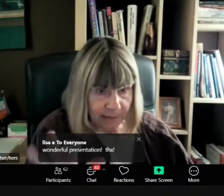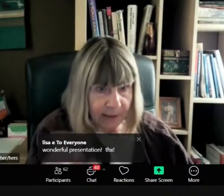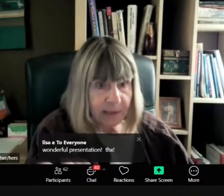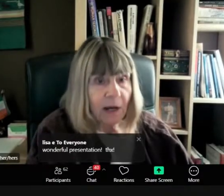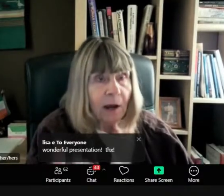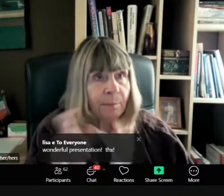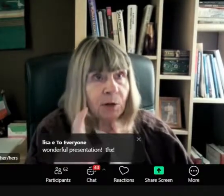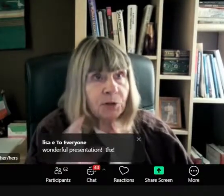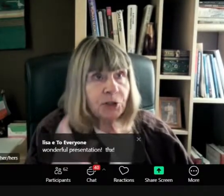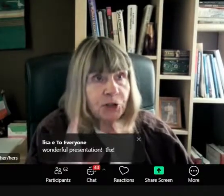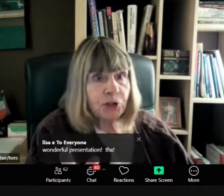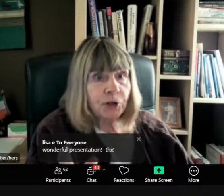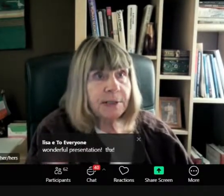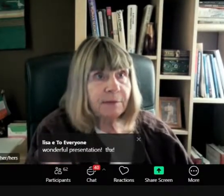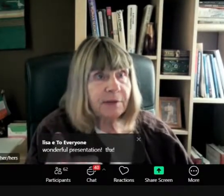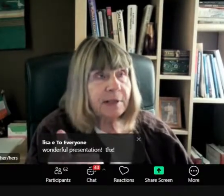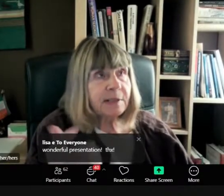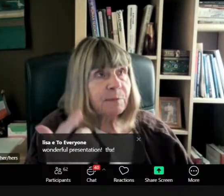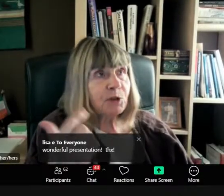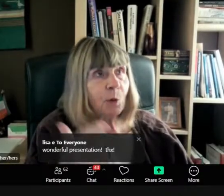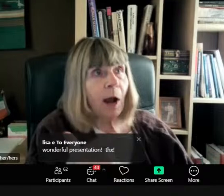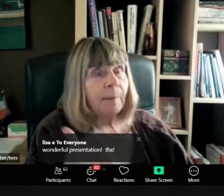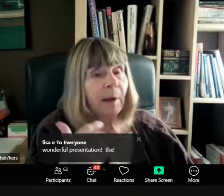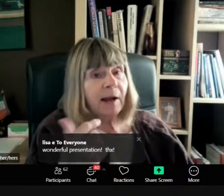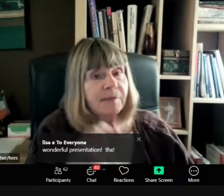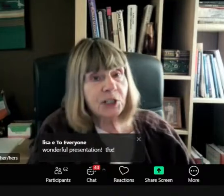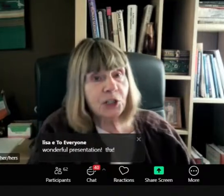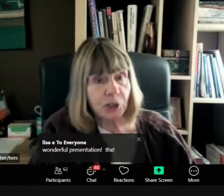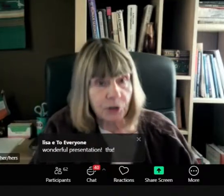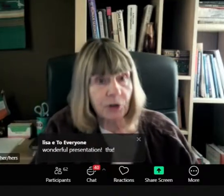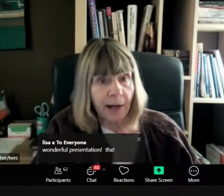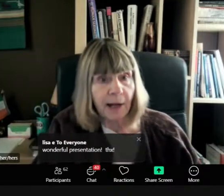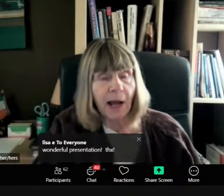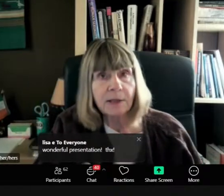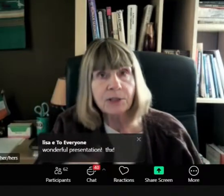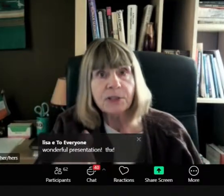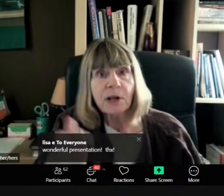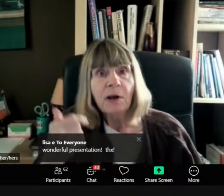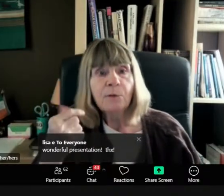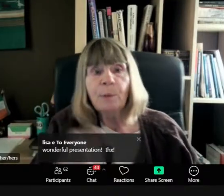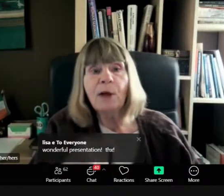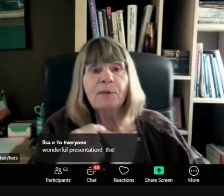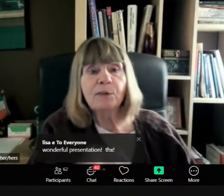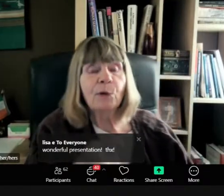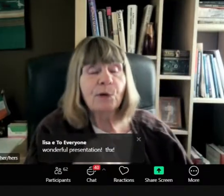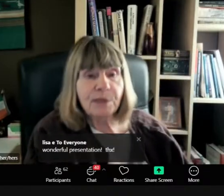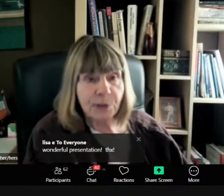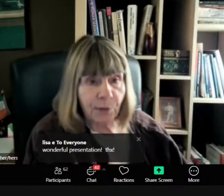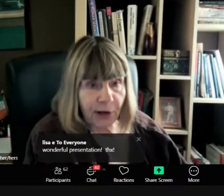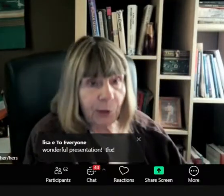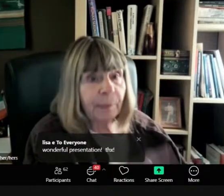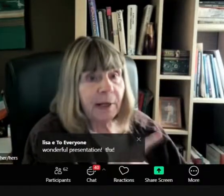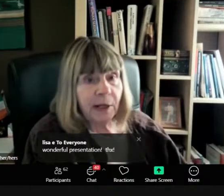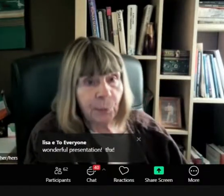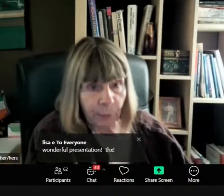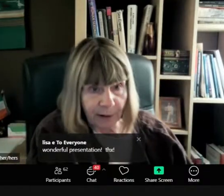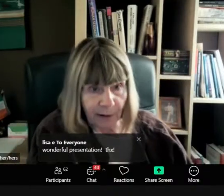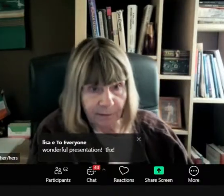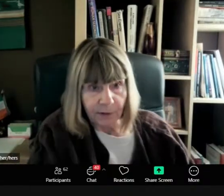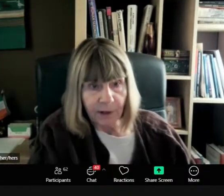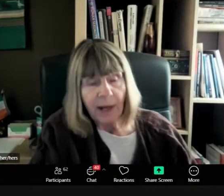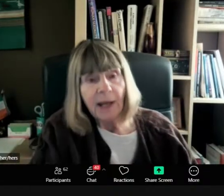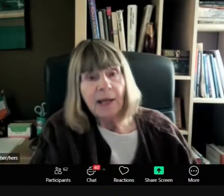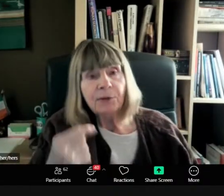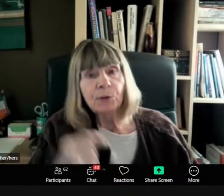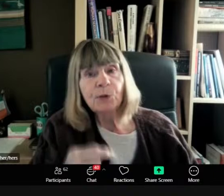piece of it. Most insurance, if it's prescribed by a physician, your gynecologist, for pelvic floor physical therapy, it will be